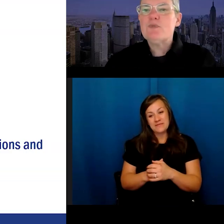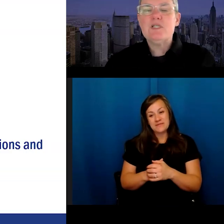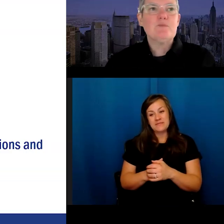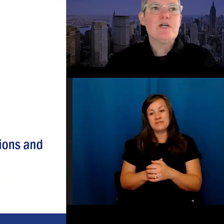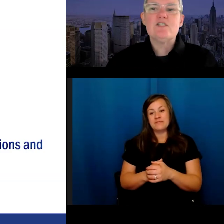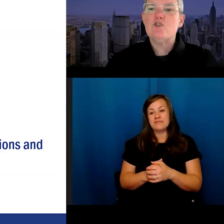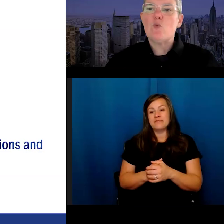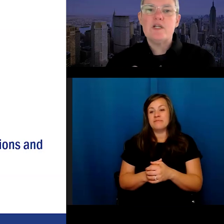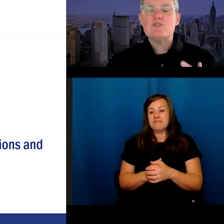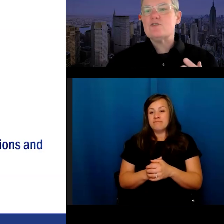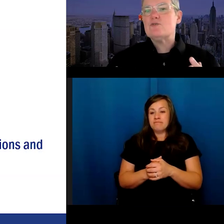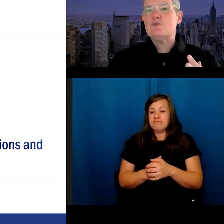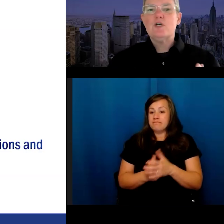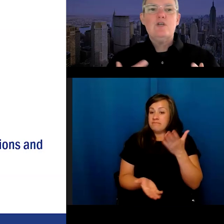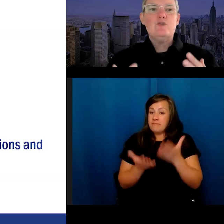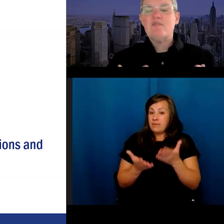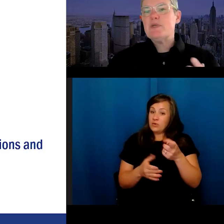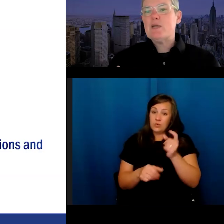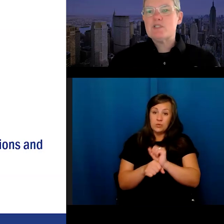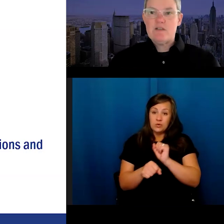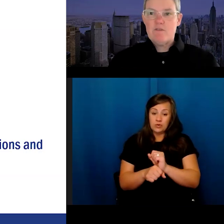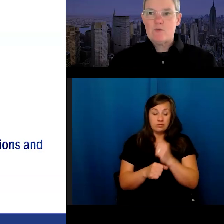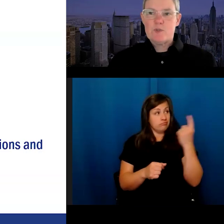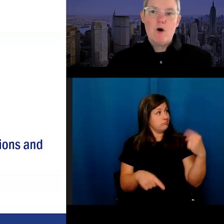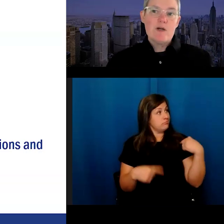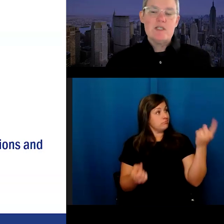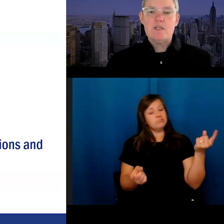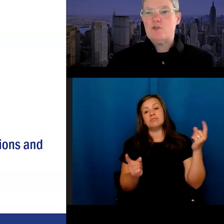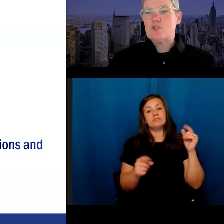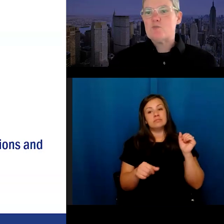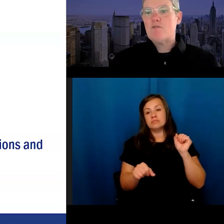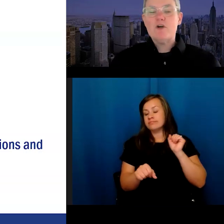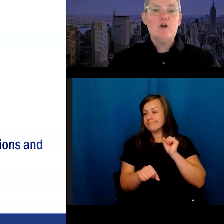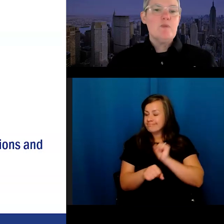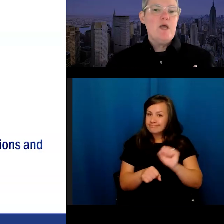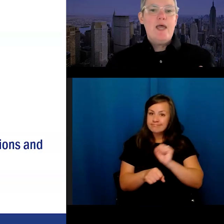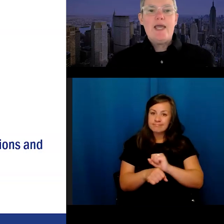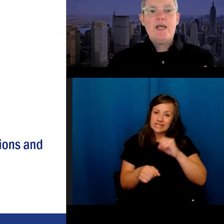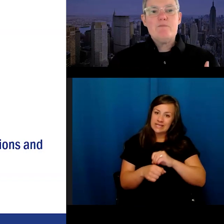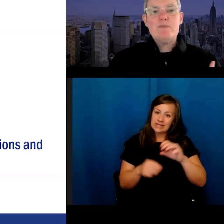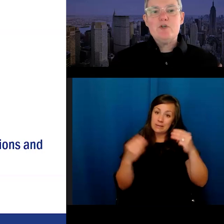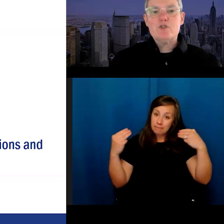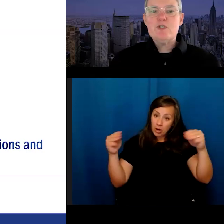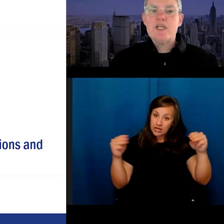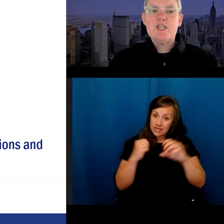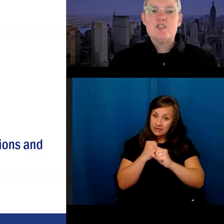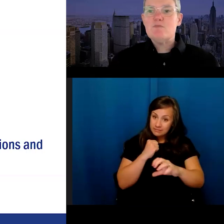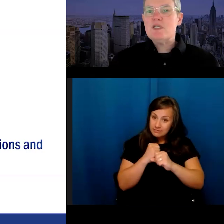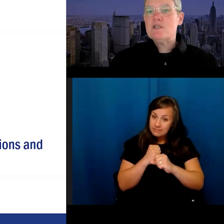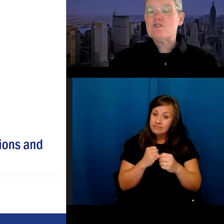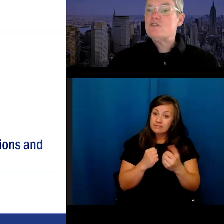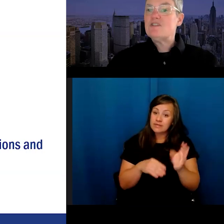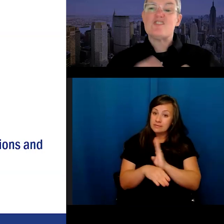You could be in a place and you haven't been able to get involved with marketing, and you're a small firm, and maybe you're a